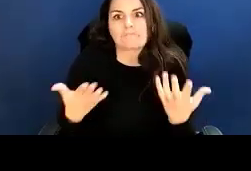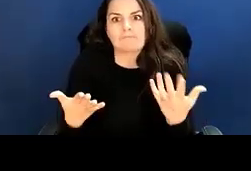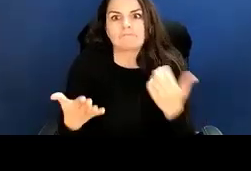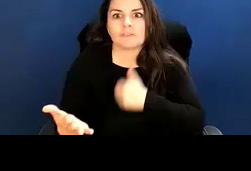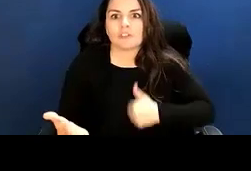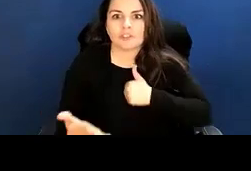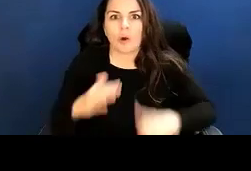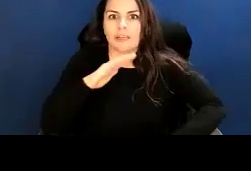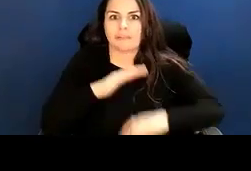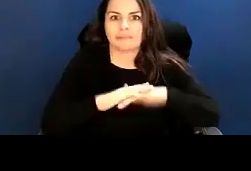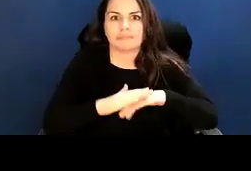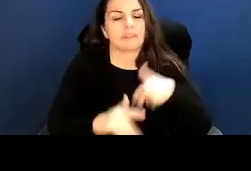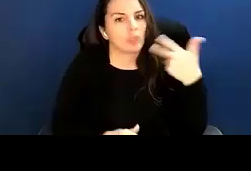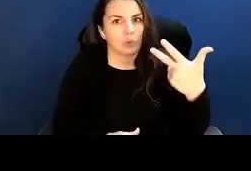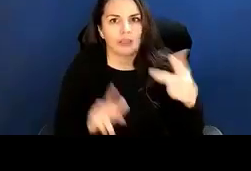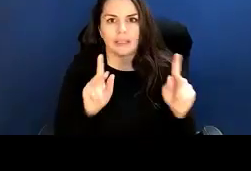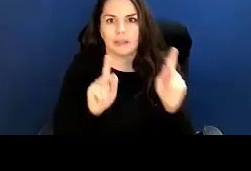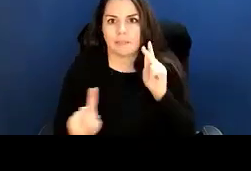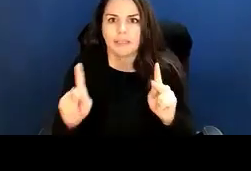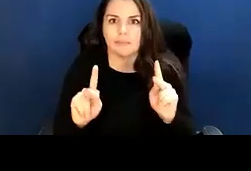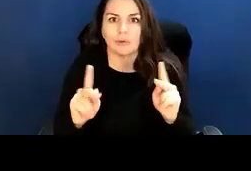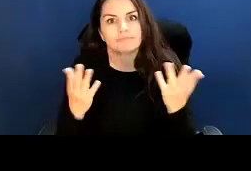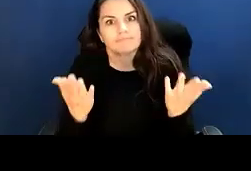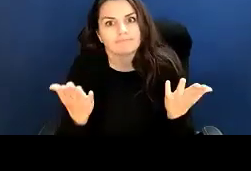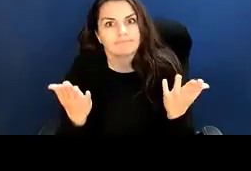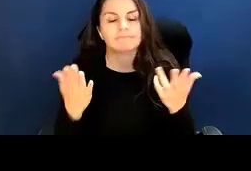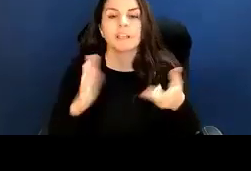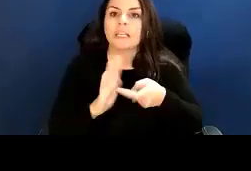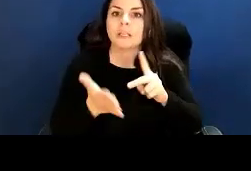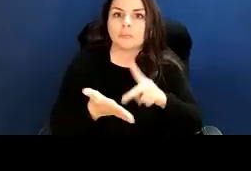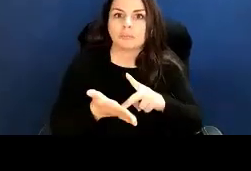to utilize those 9 unused months.